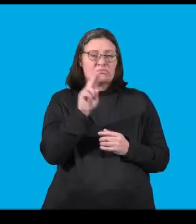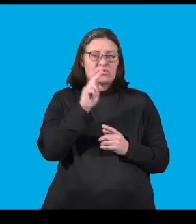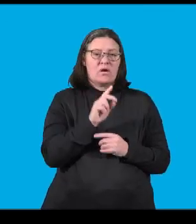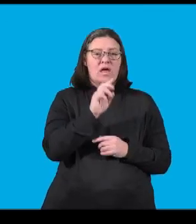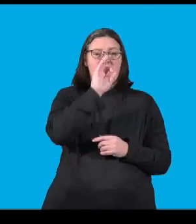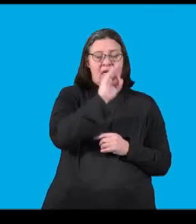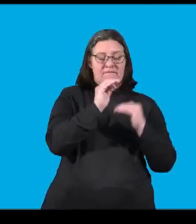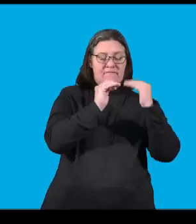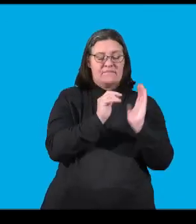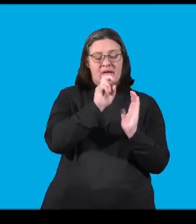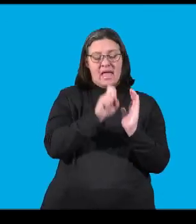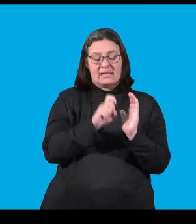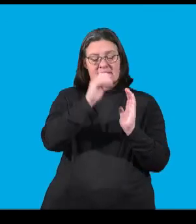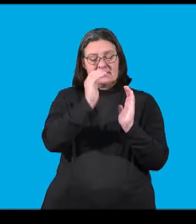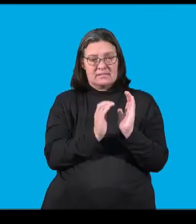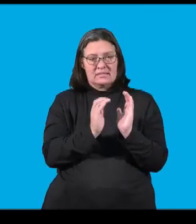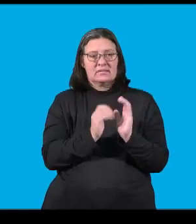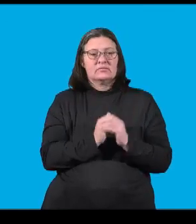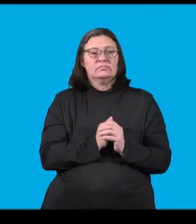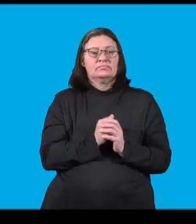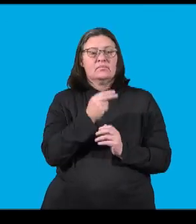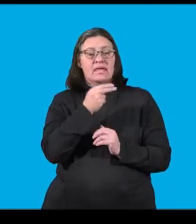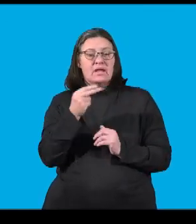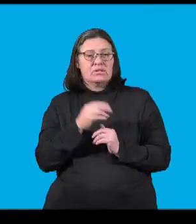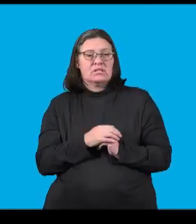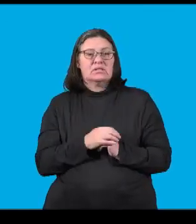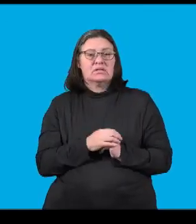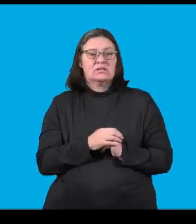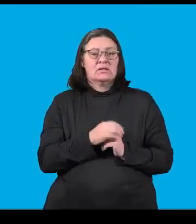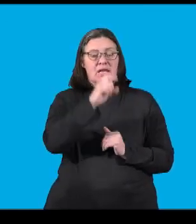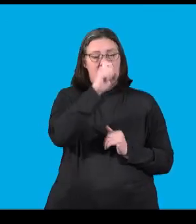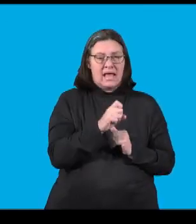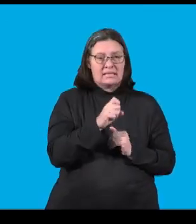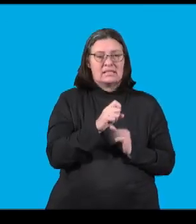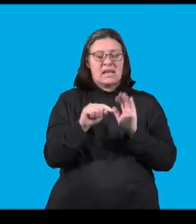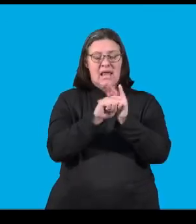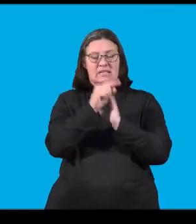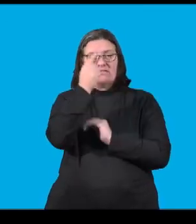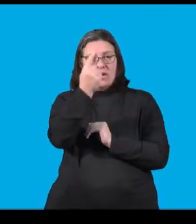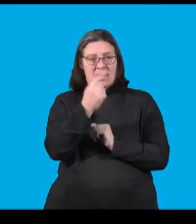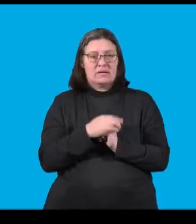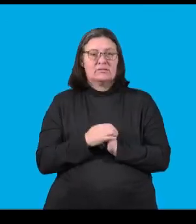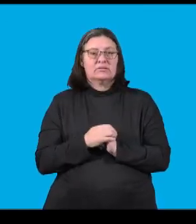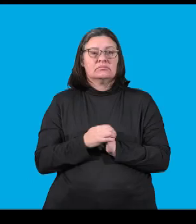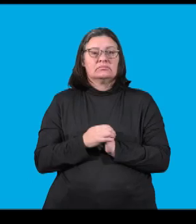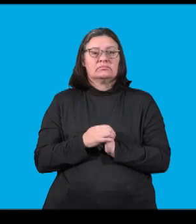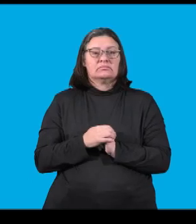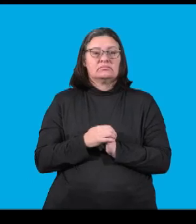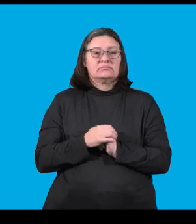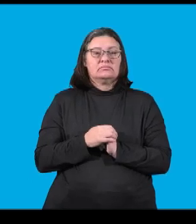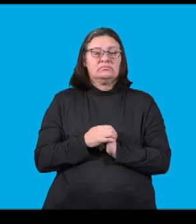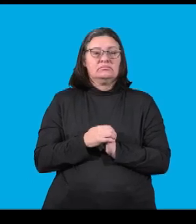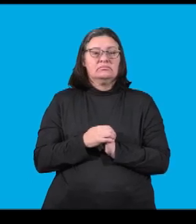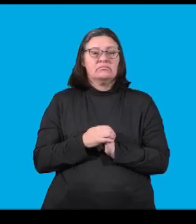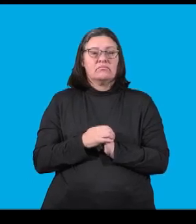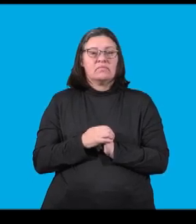exponents. 1 over x, using my exponent laws, this is going to be the same as x to the power of negative 1. Okay,